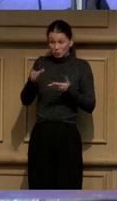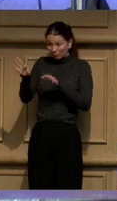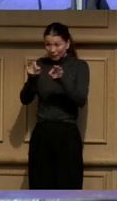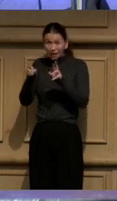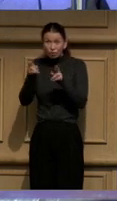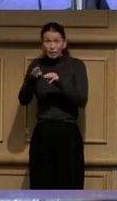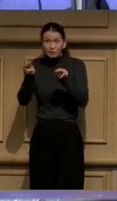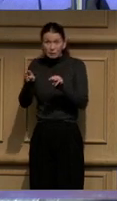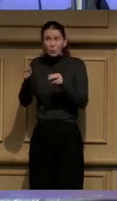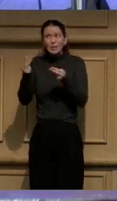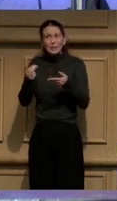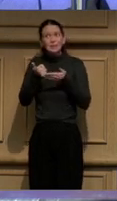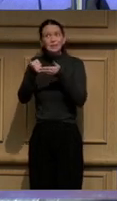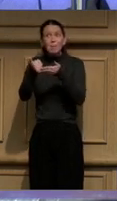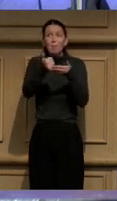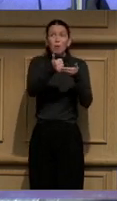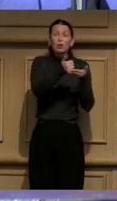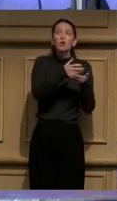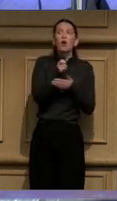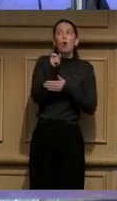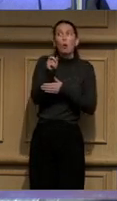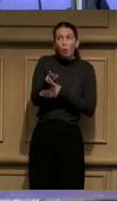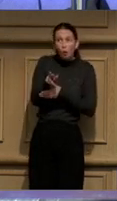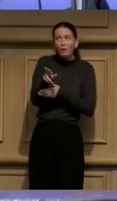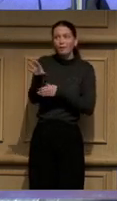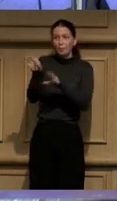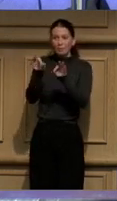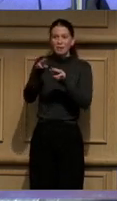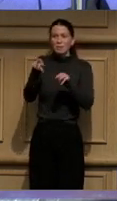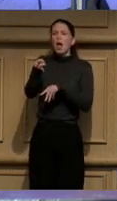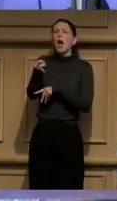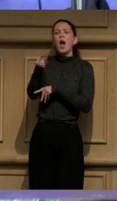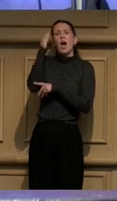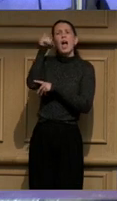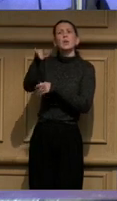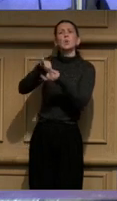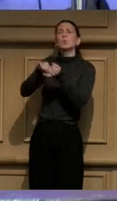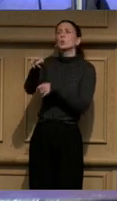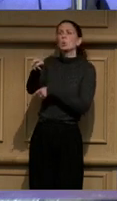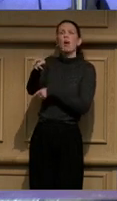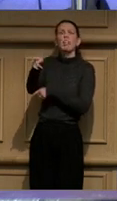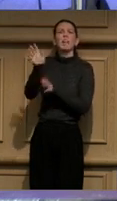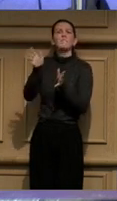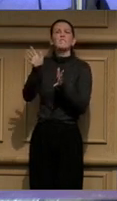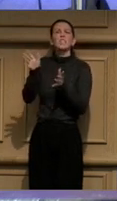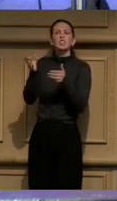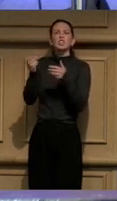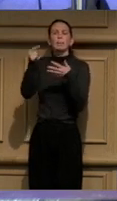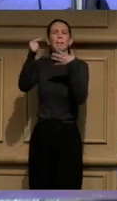just because you've had some work on that, so, oh, I know that person, somebody knows that person, to give them a